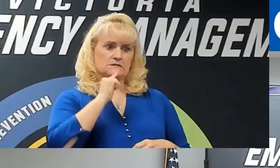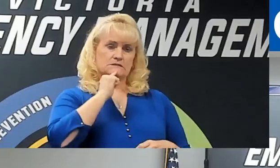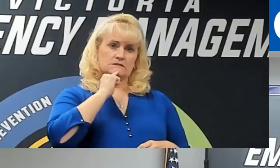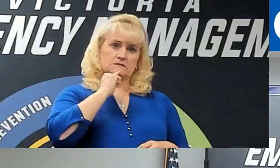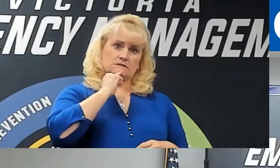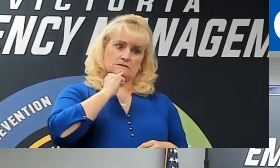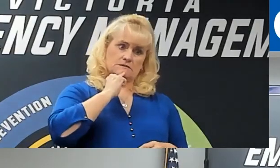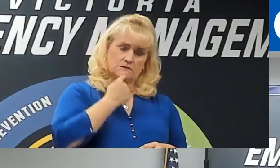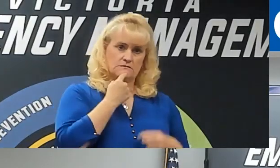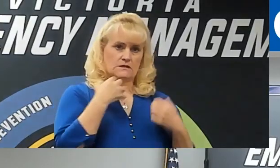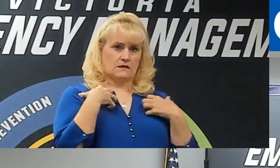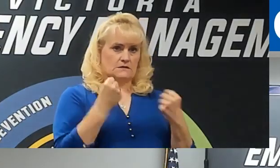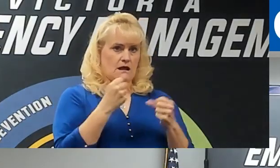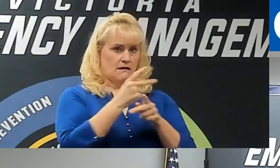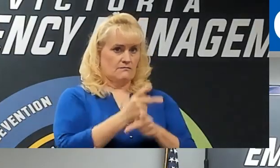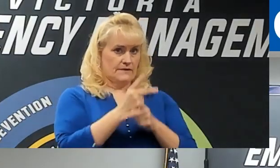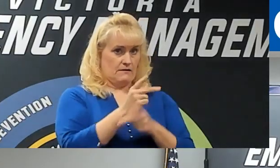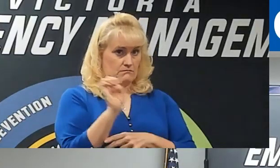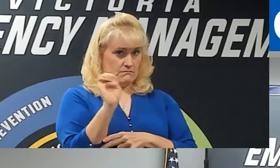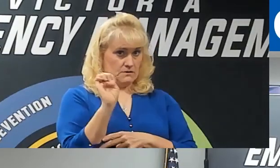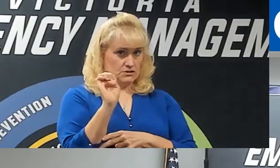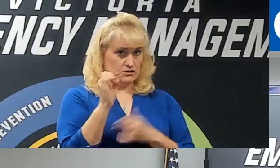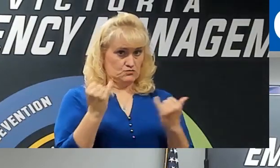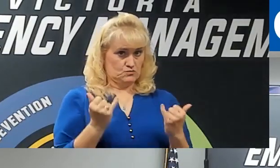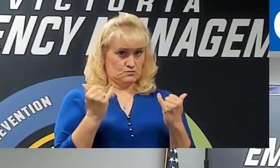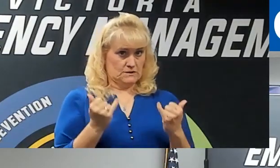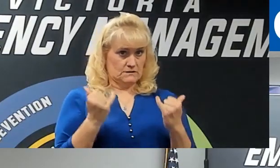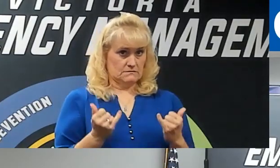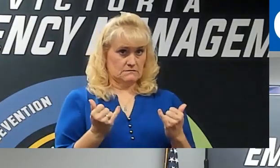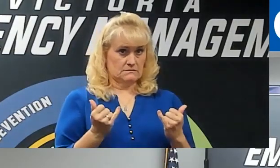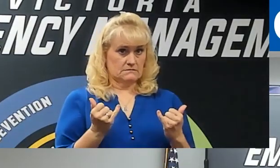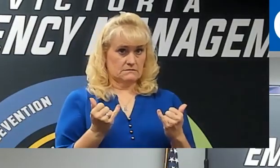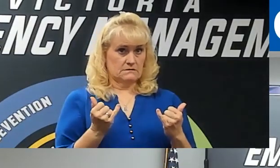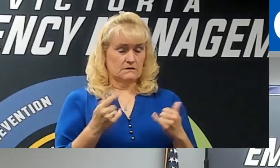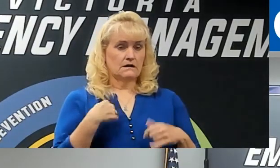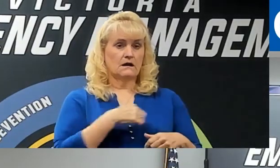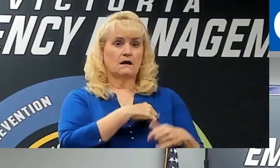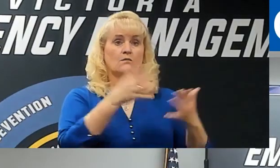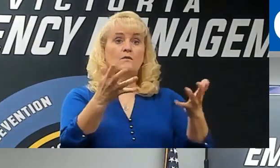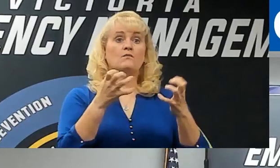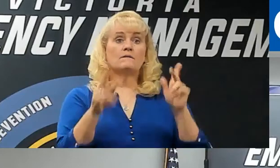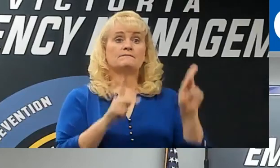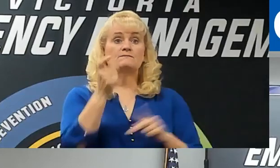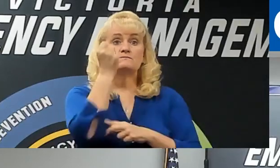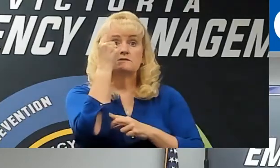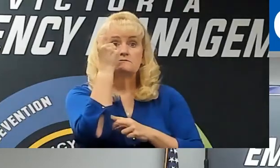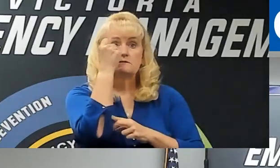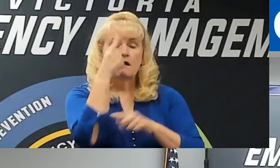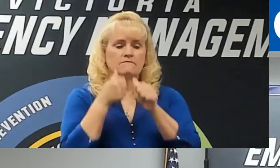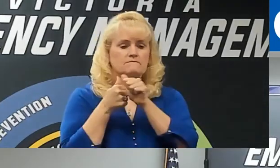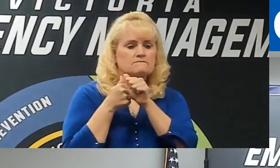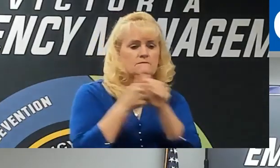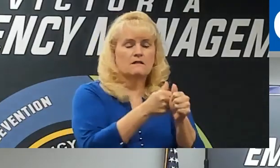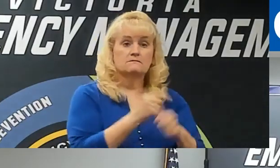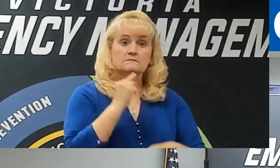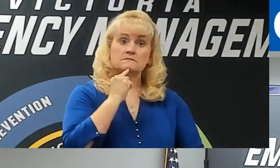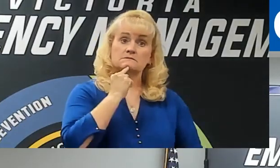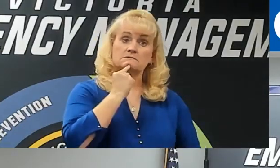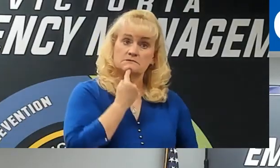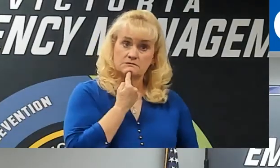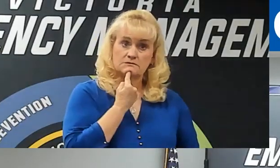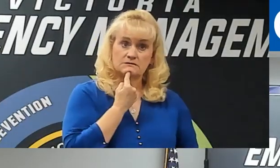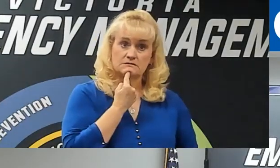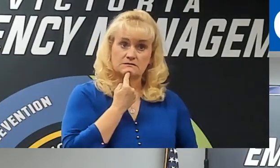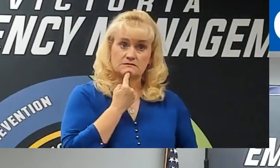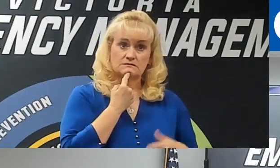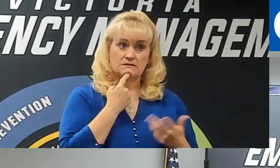serious health care emergency. And we want people to take it seriously. At this moment, it's not